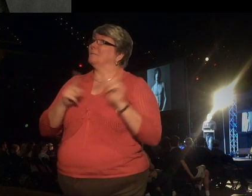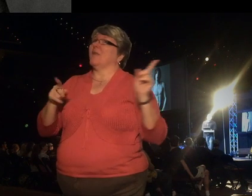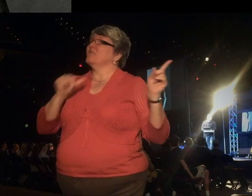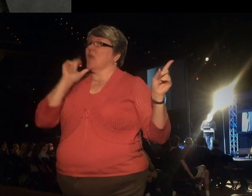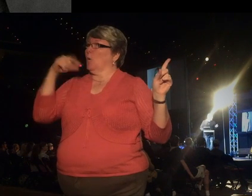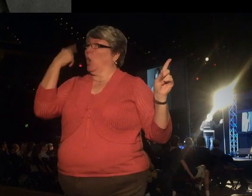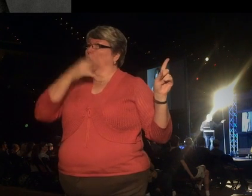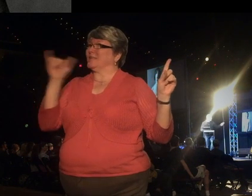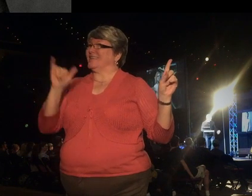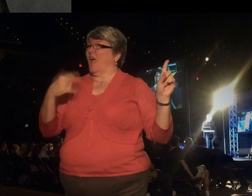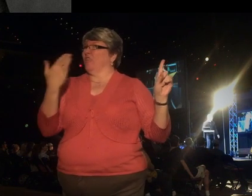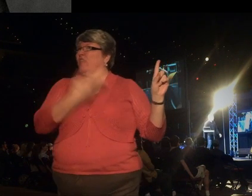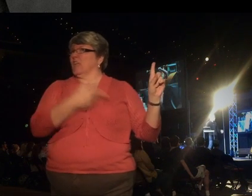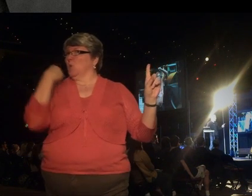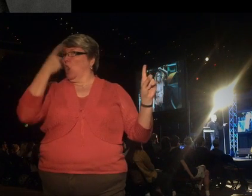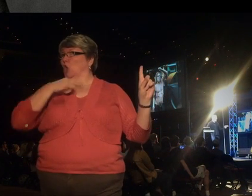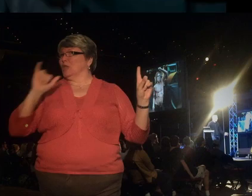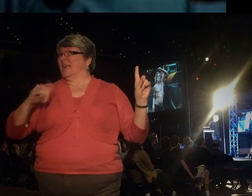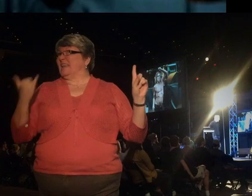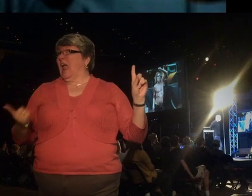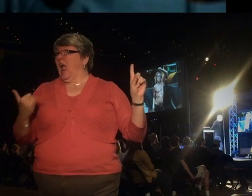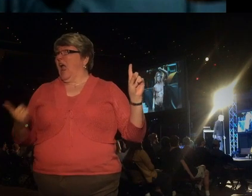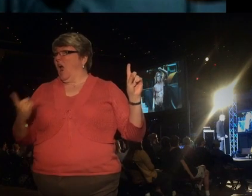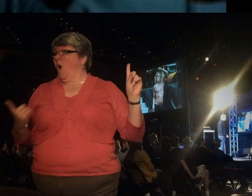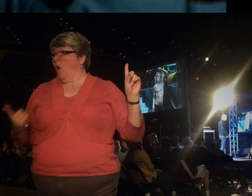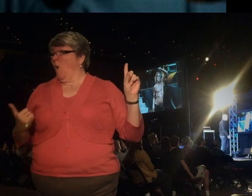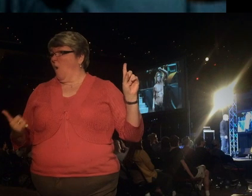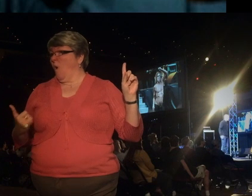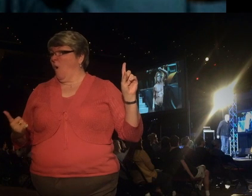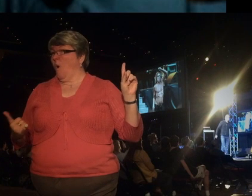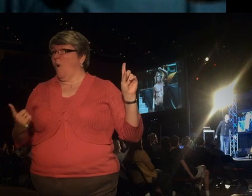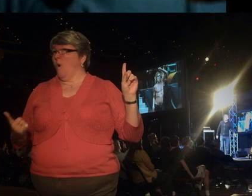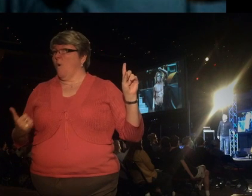not what he looks like now. This is what Iggy Pop looks like now, right?